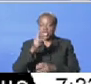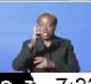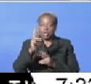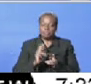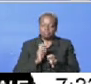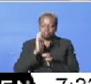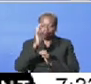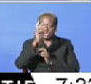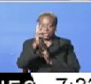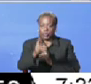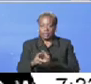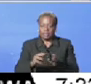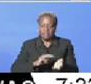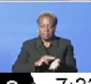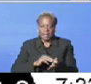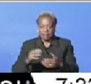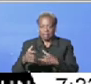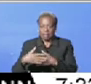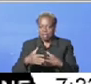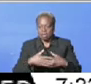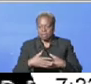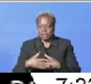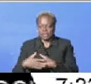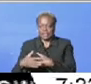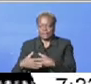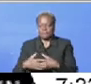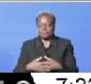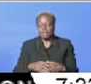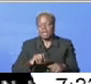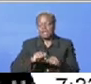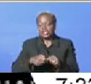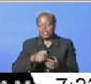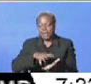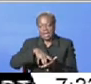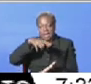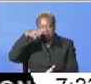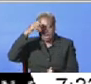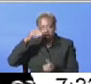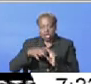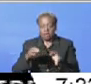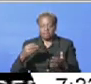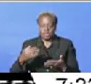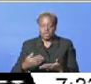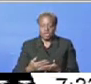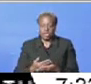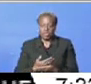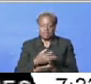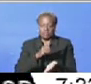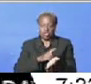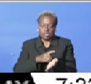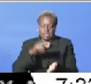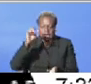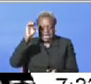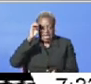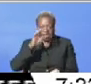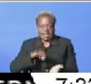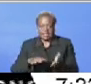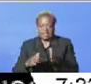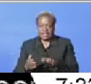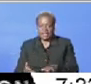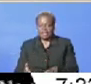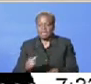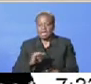as Desmond Saunders tells us tonight. So in learning of the news of Dr. Eneas' death, I was